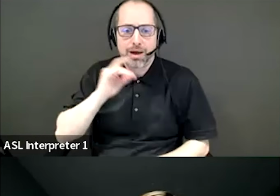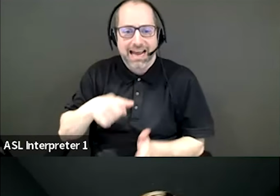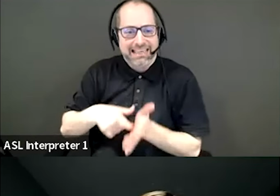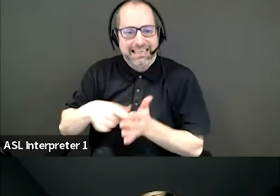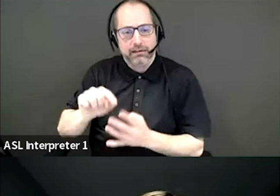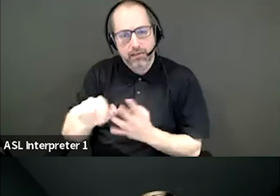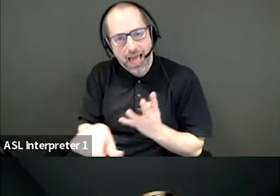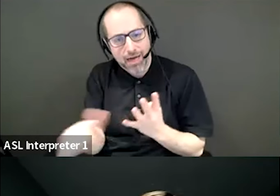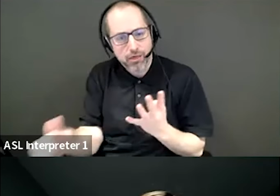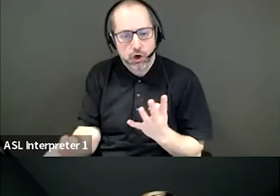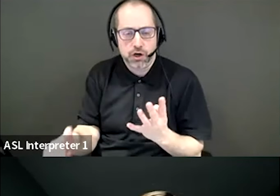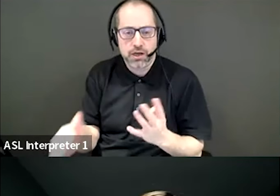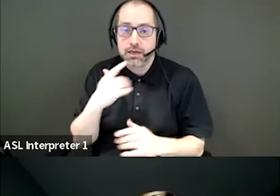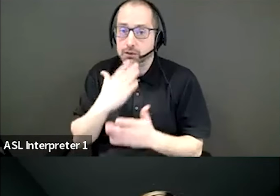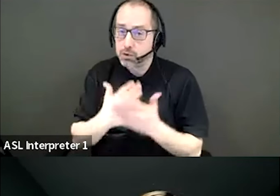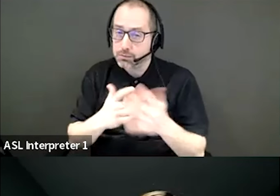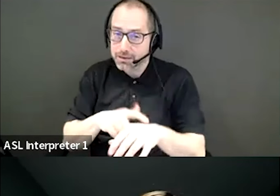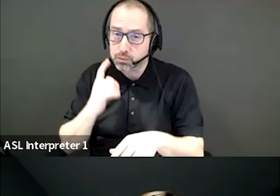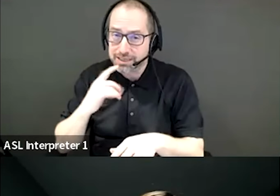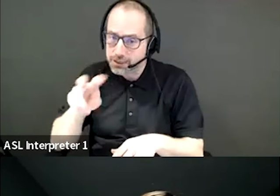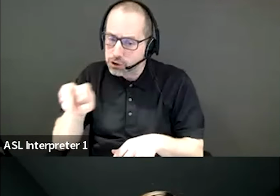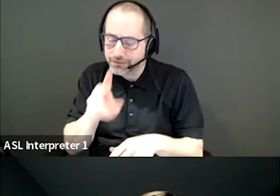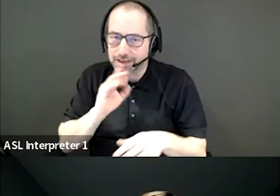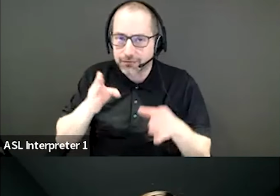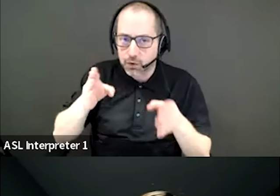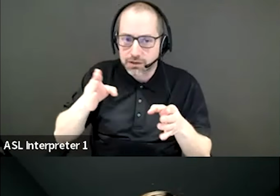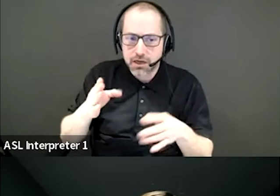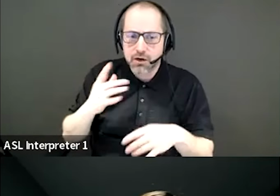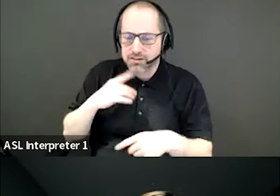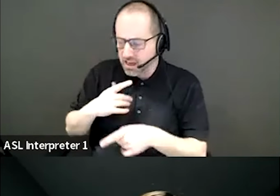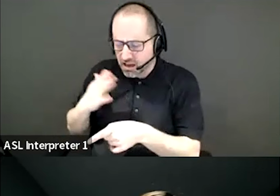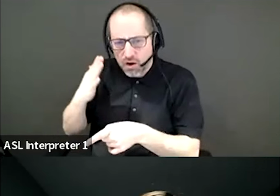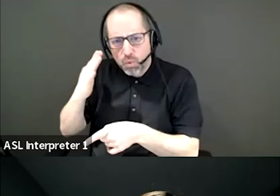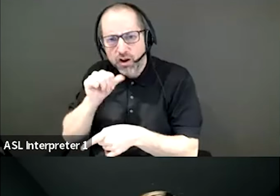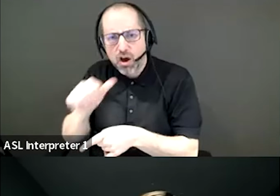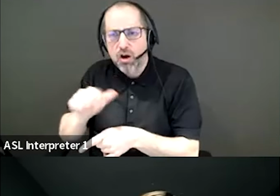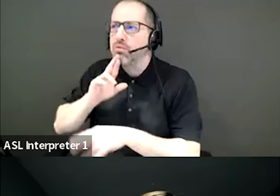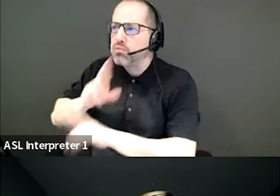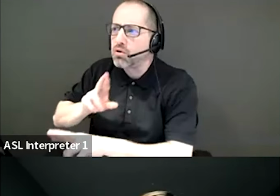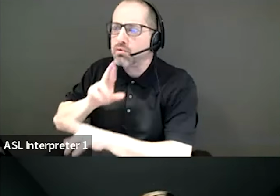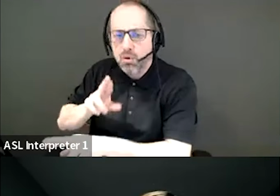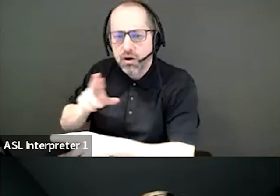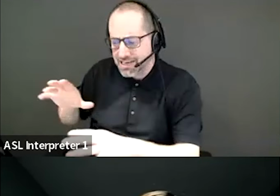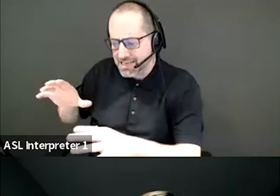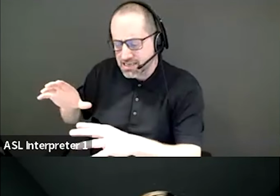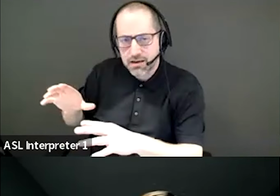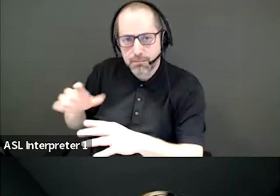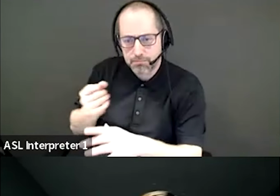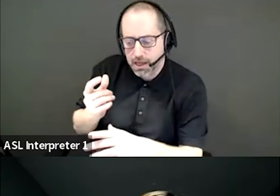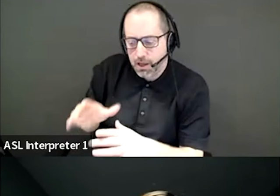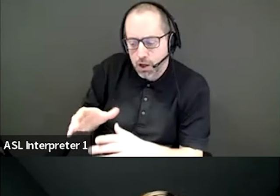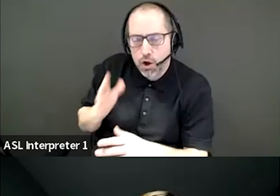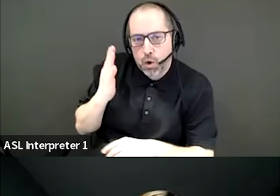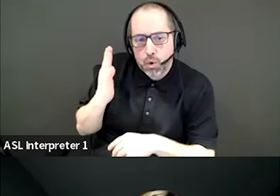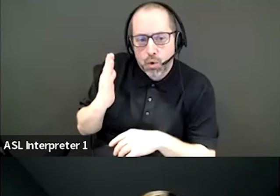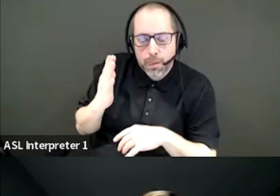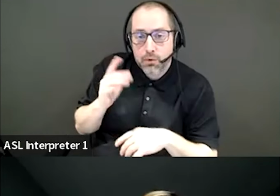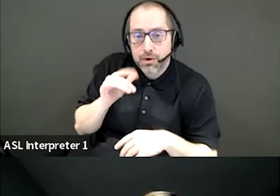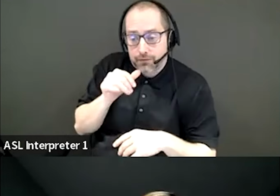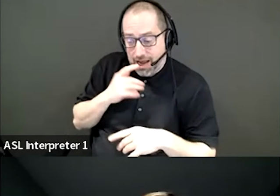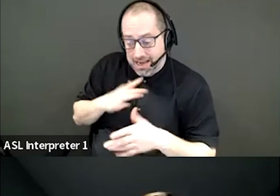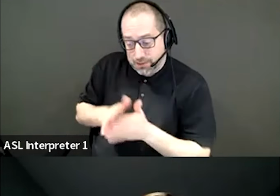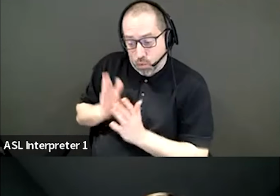or shift the focus of it is always, why aren't survivors reporting? I think absolutely we always need to ask a question, not why survivors are reporting,